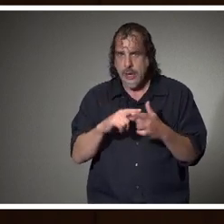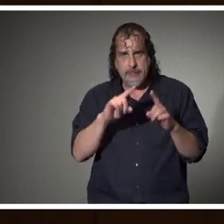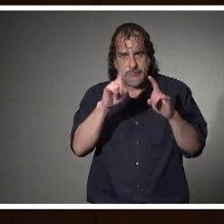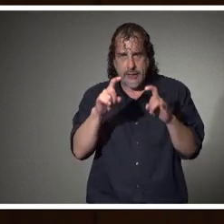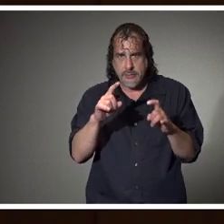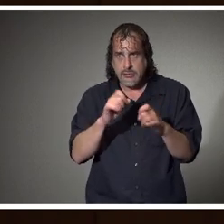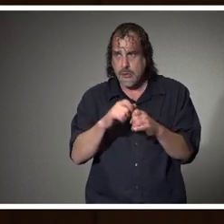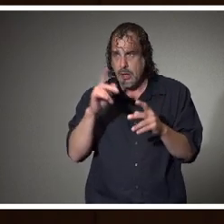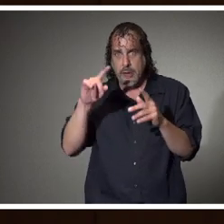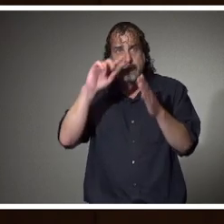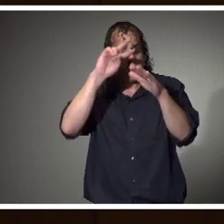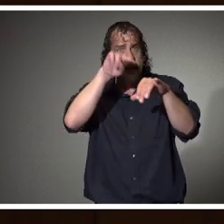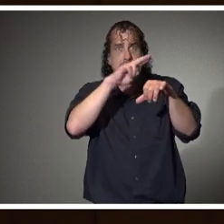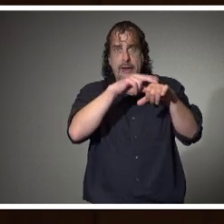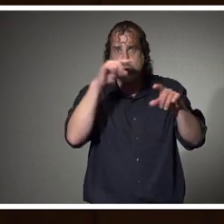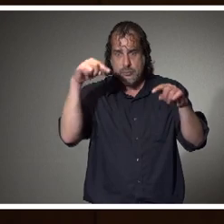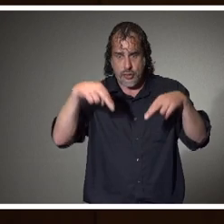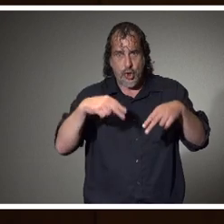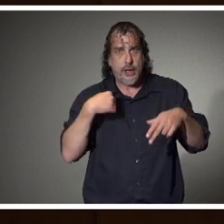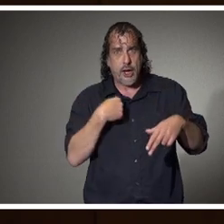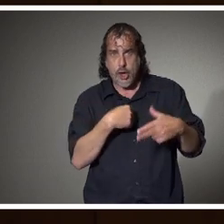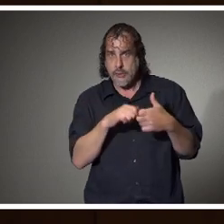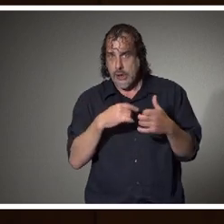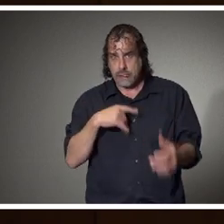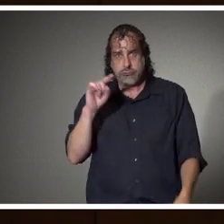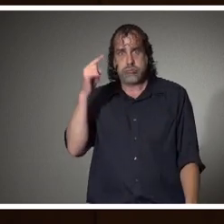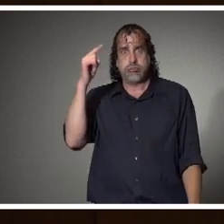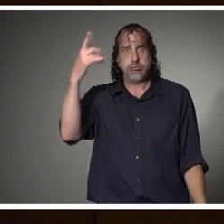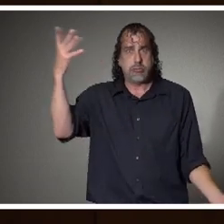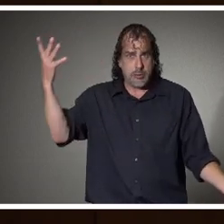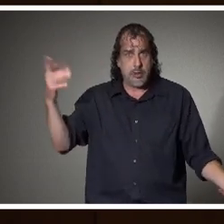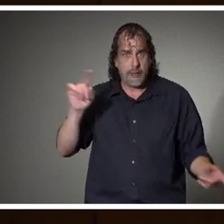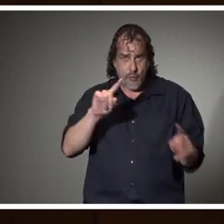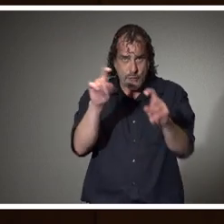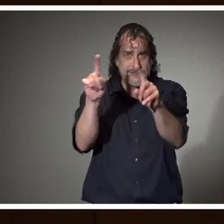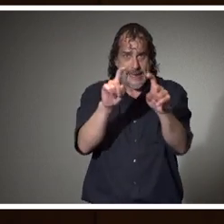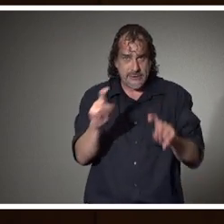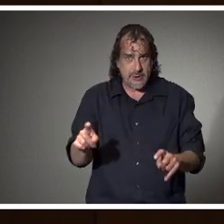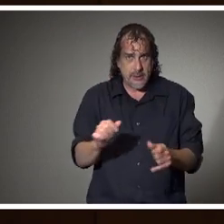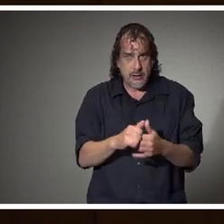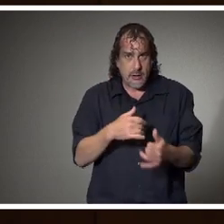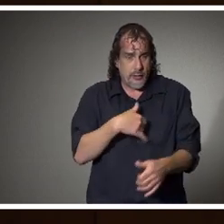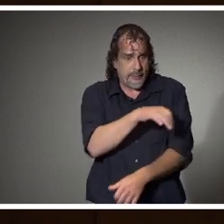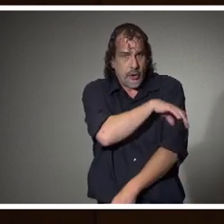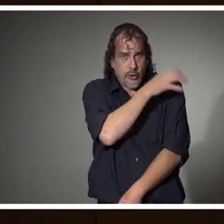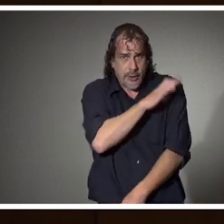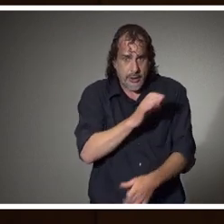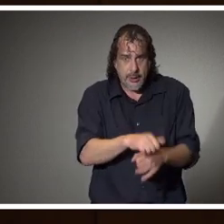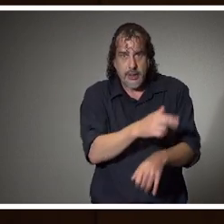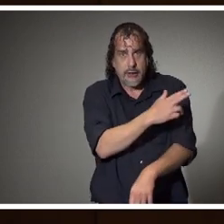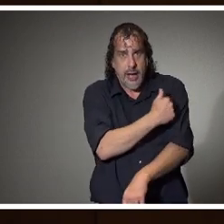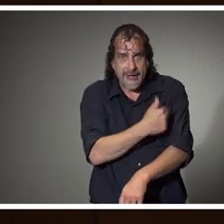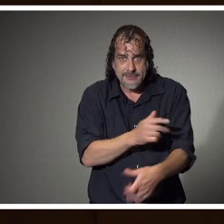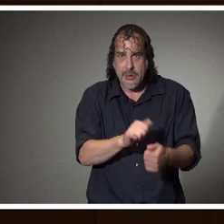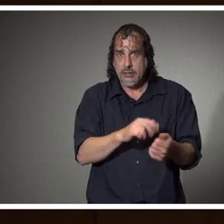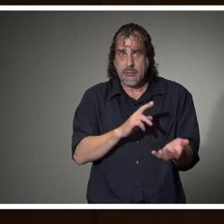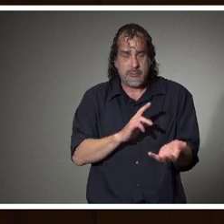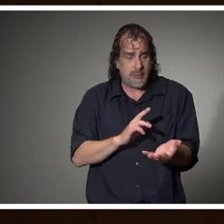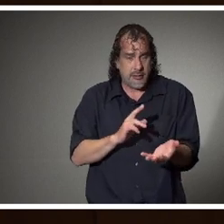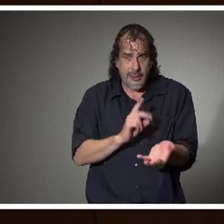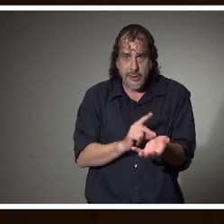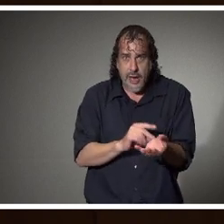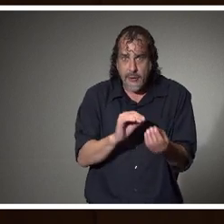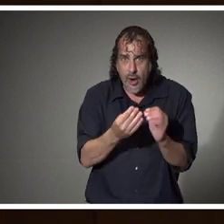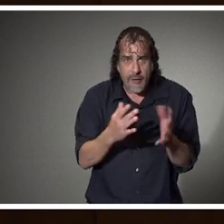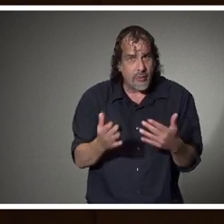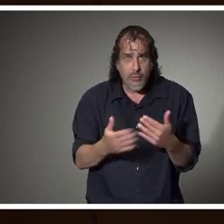it, and I think our model's good that lets all partners participate, whether you're a clinic, whether you're a FQHC, whether you're a community organization,